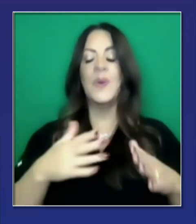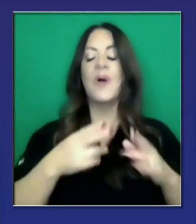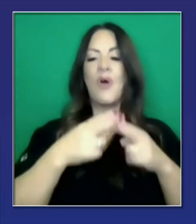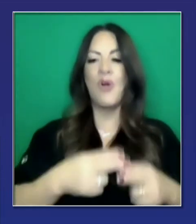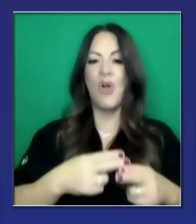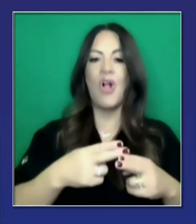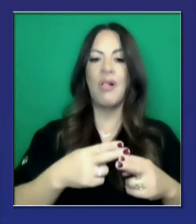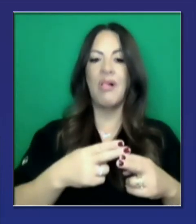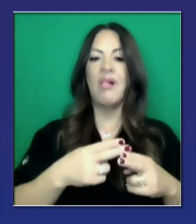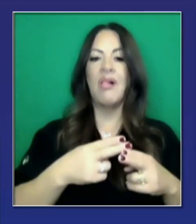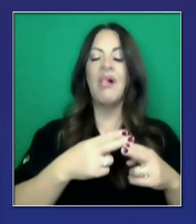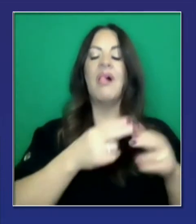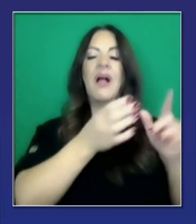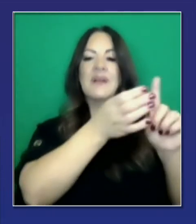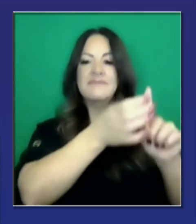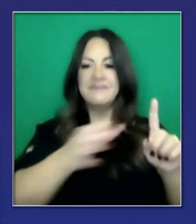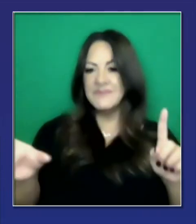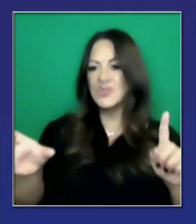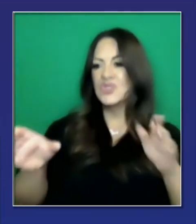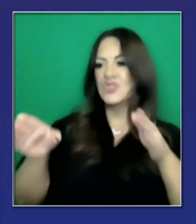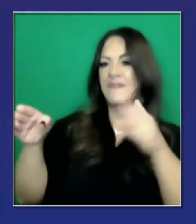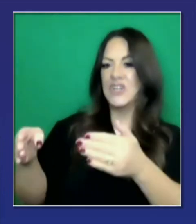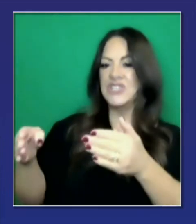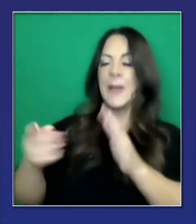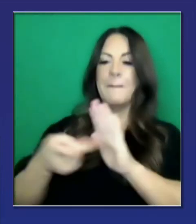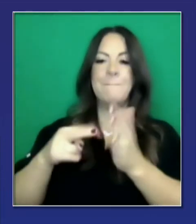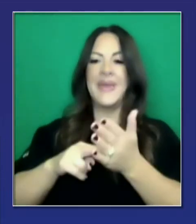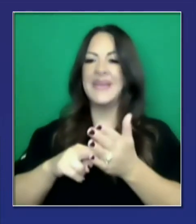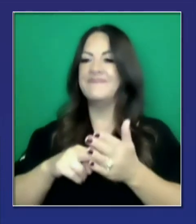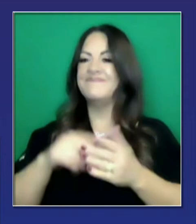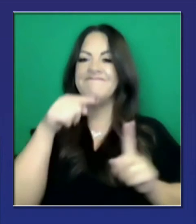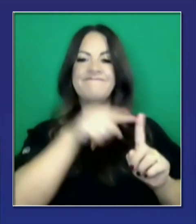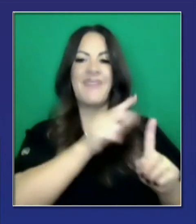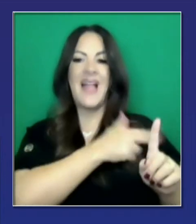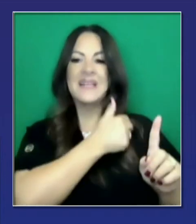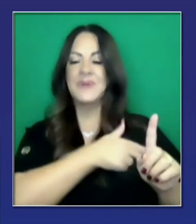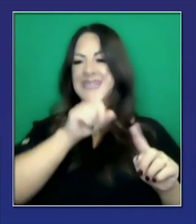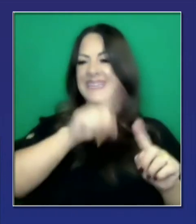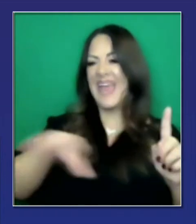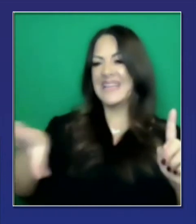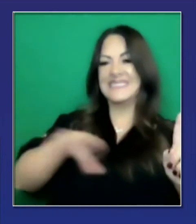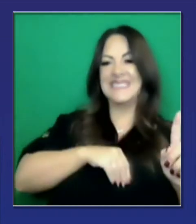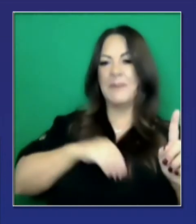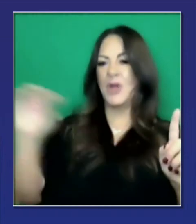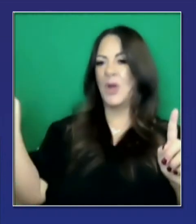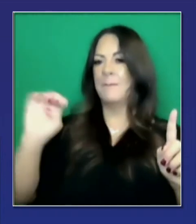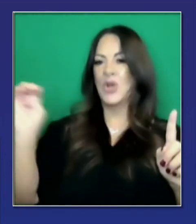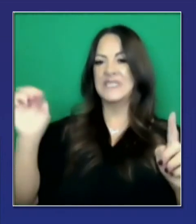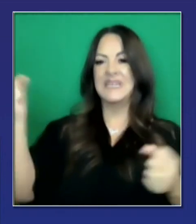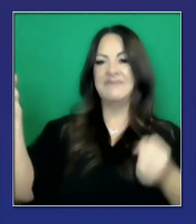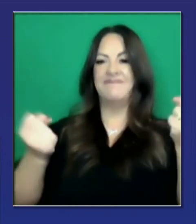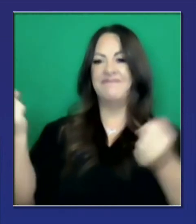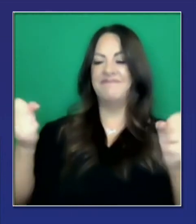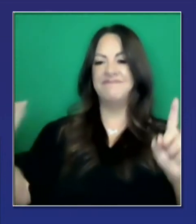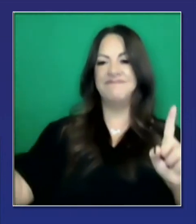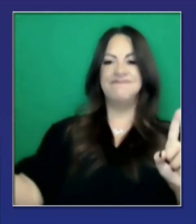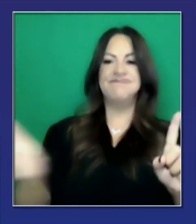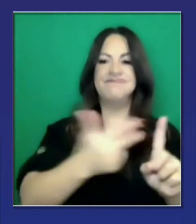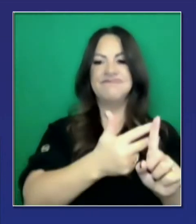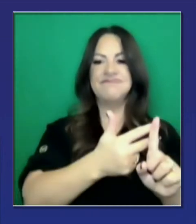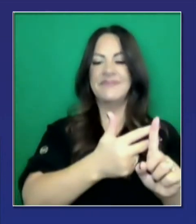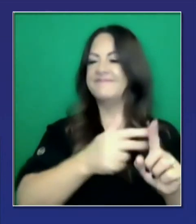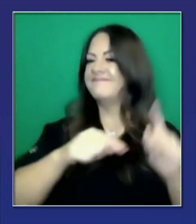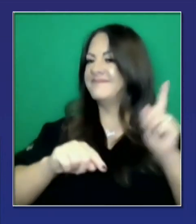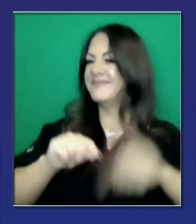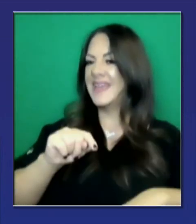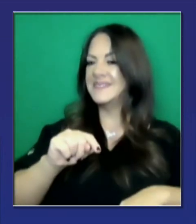essence when you can't accept ambulance diversions, you can't accept the ambulance for acute patient